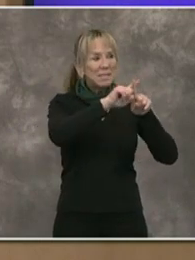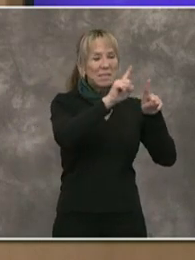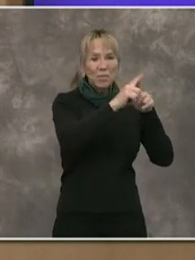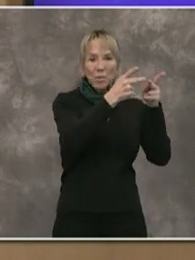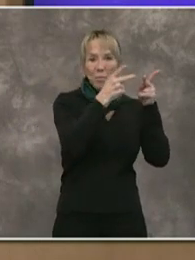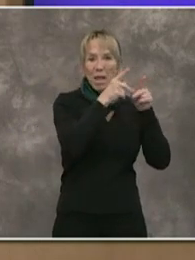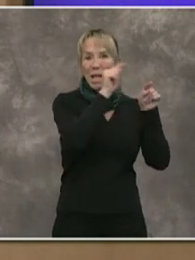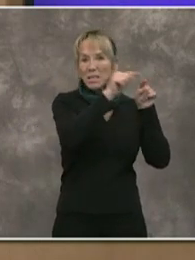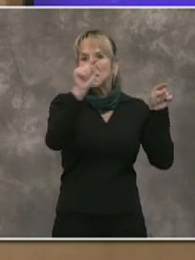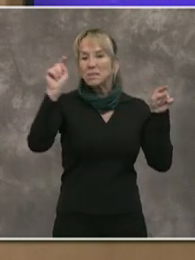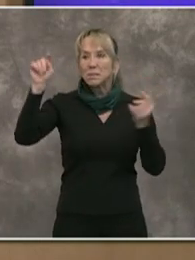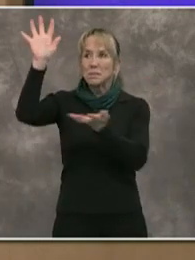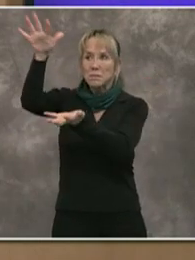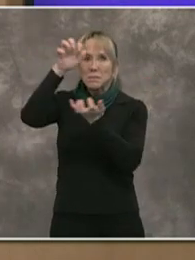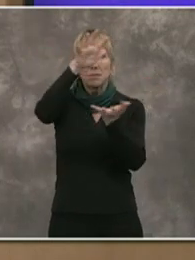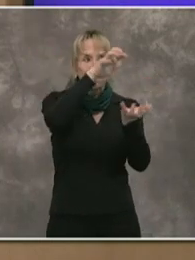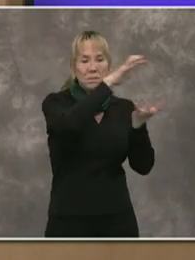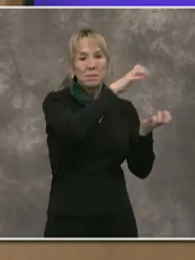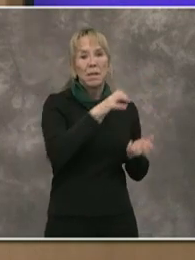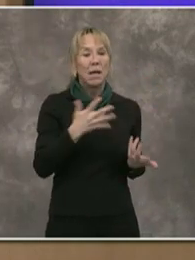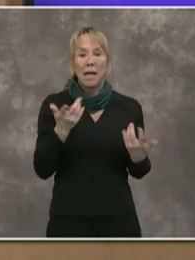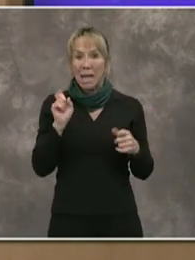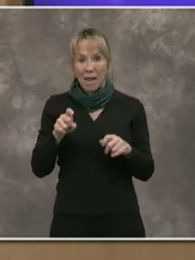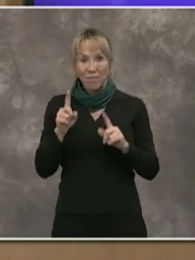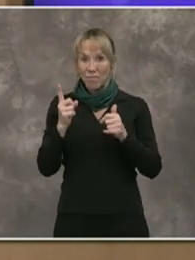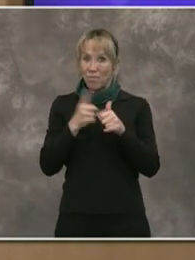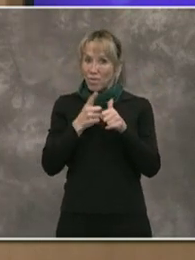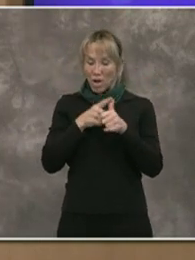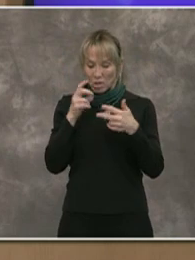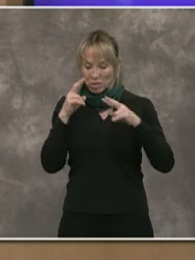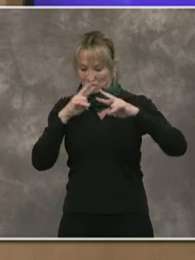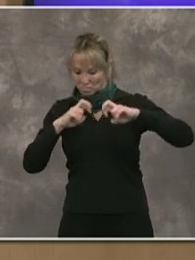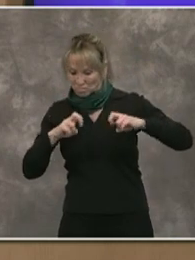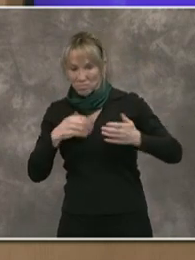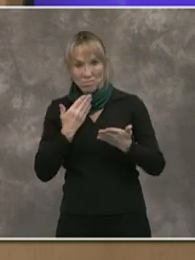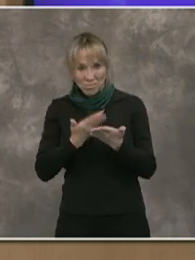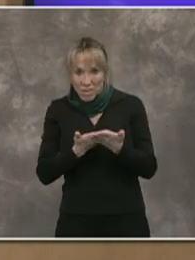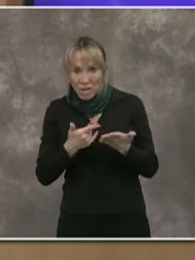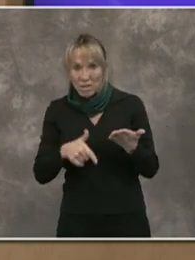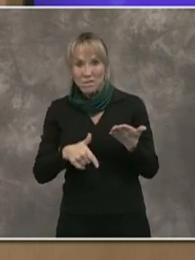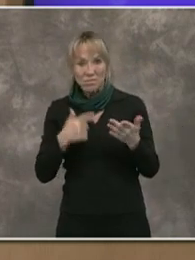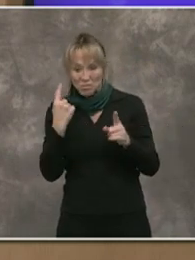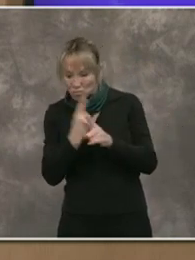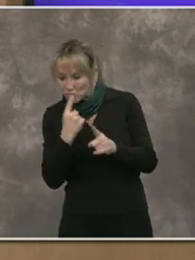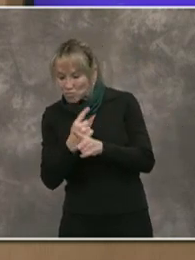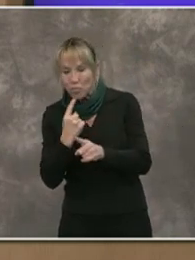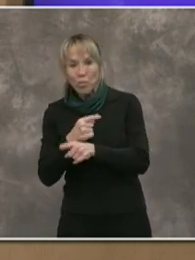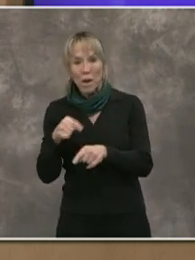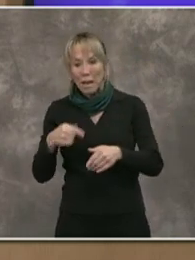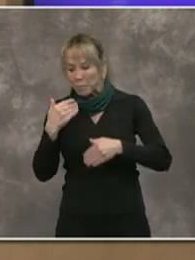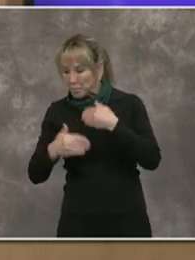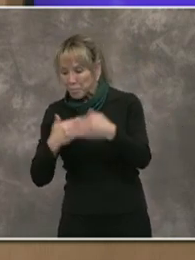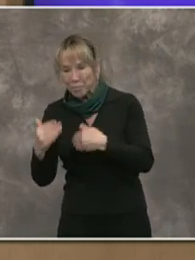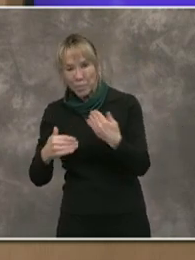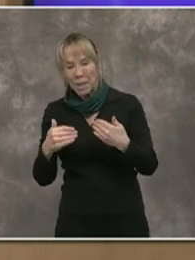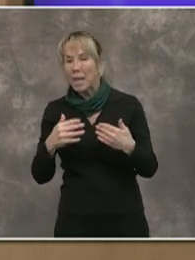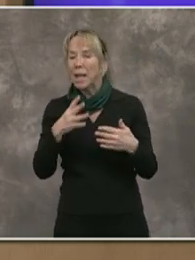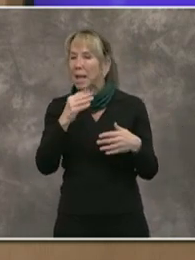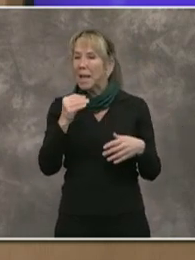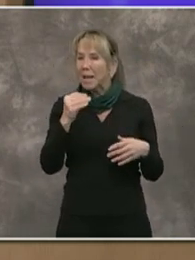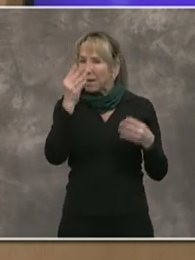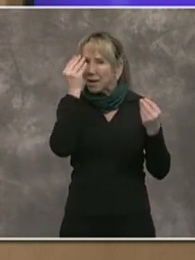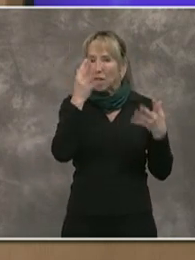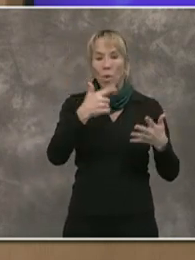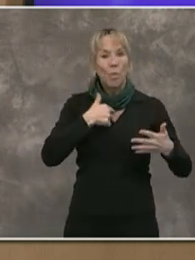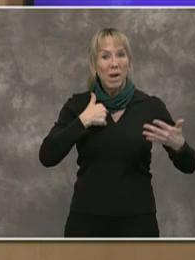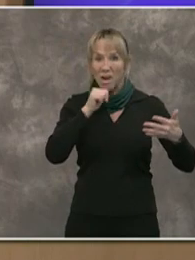sources. It takes time to verify it. It takes time to ascertain its accuracy. It takes time to process. And we never want to be in a situation where